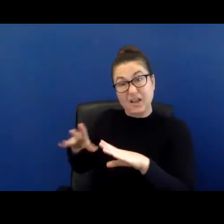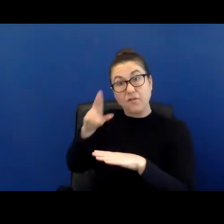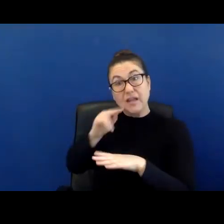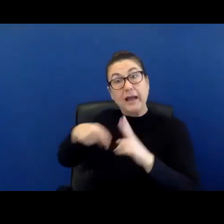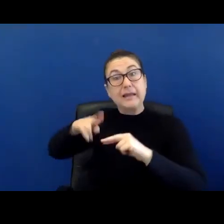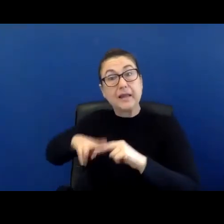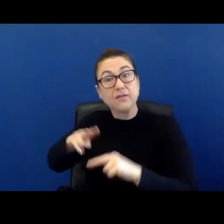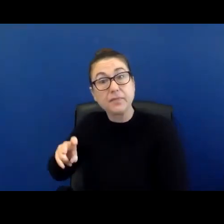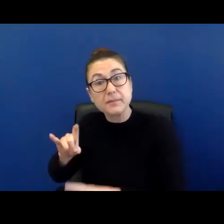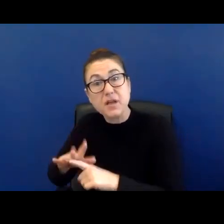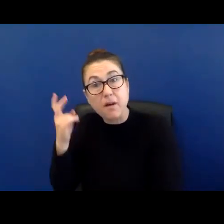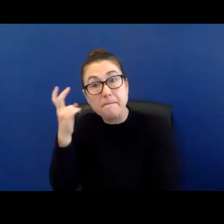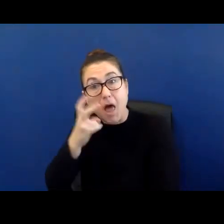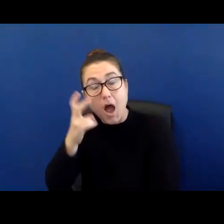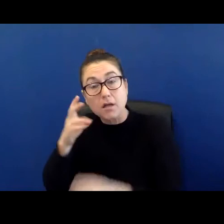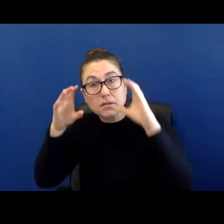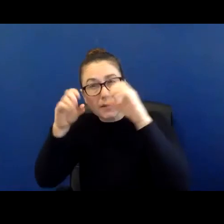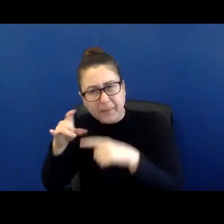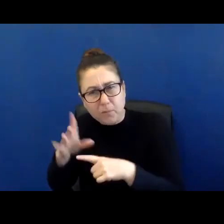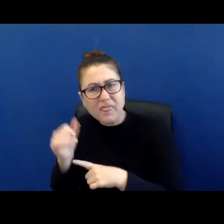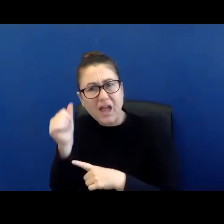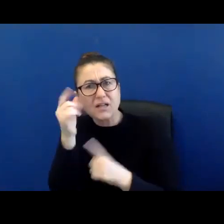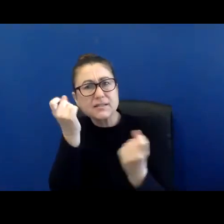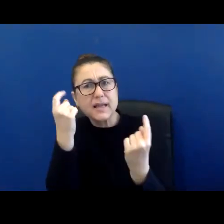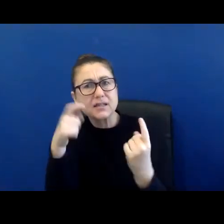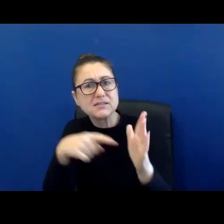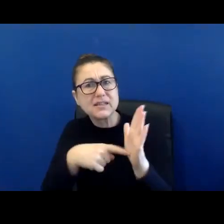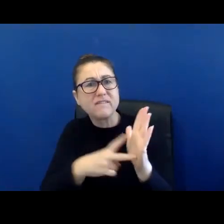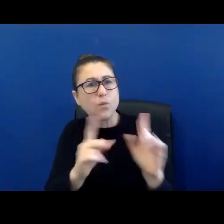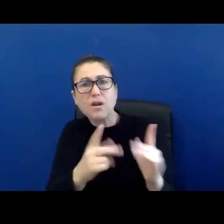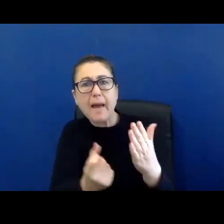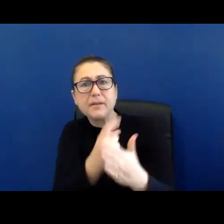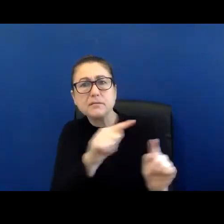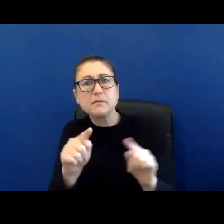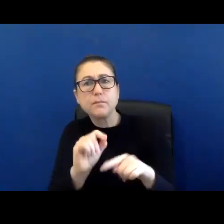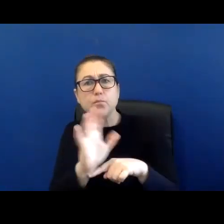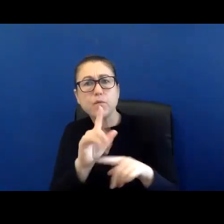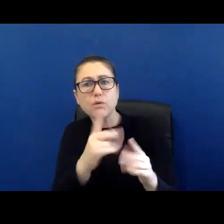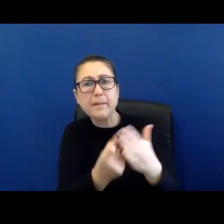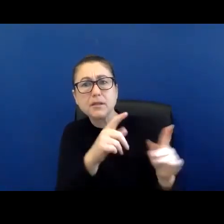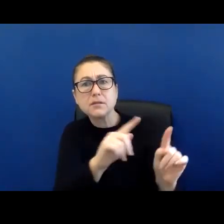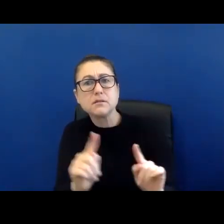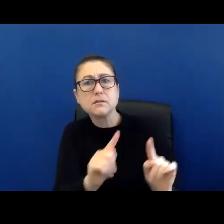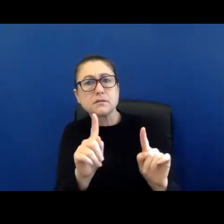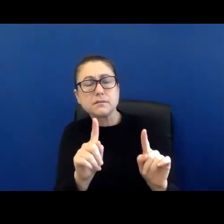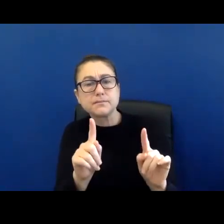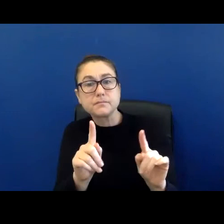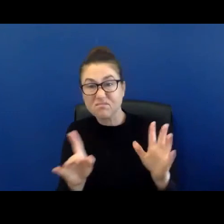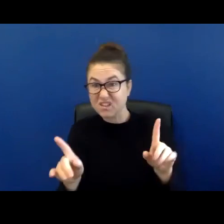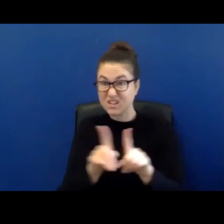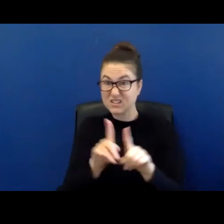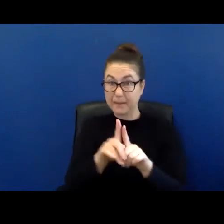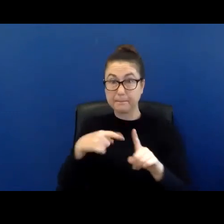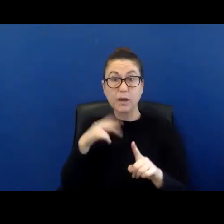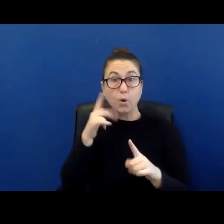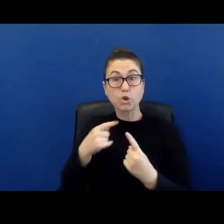able to know what's actually going on screen. And the other area where I personally have found it really